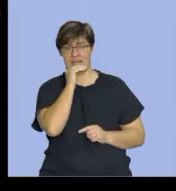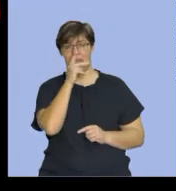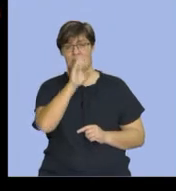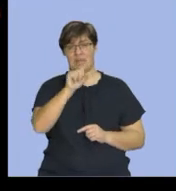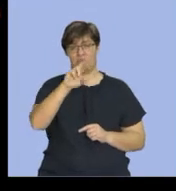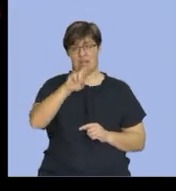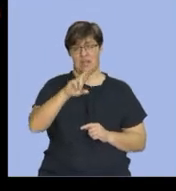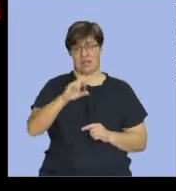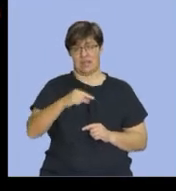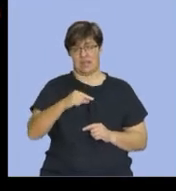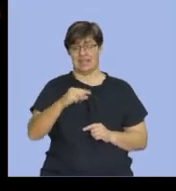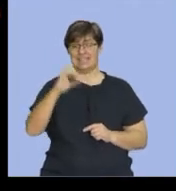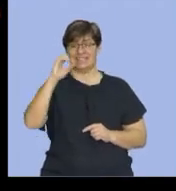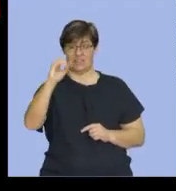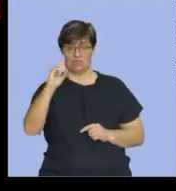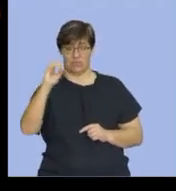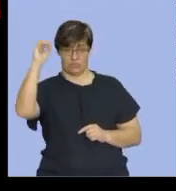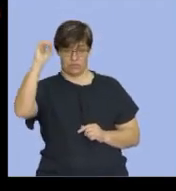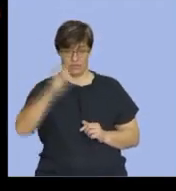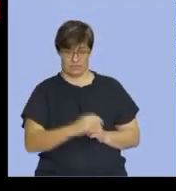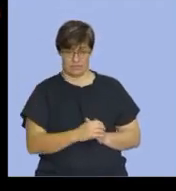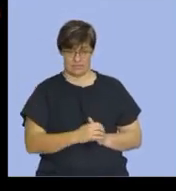this is bearing 0 degrees.